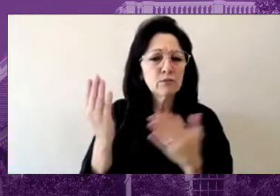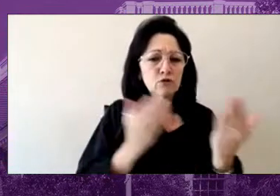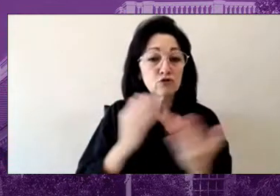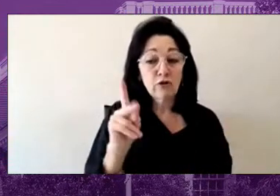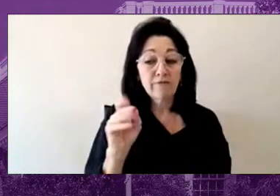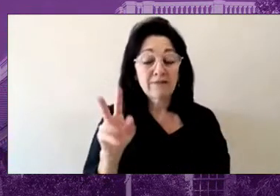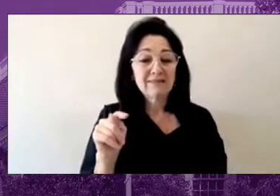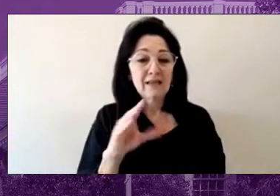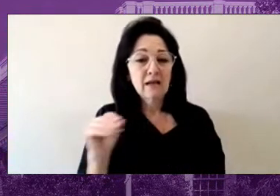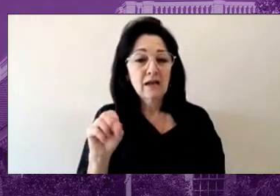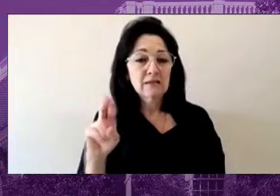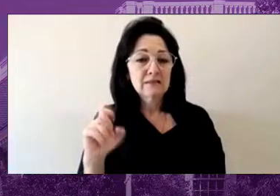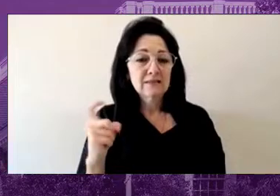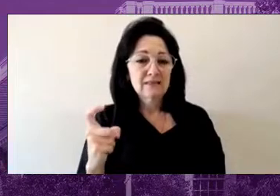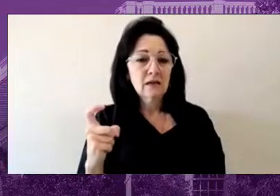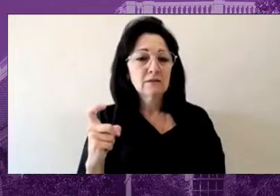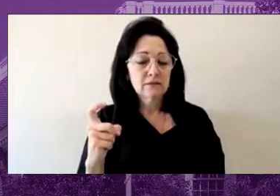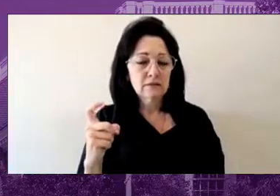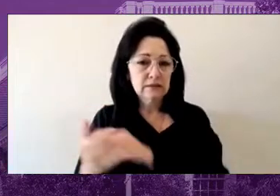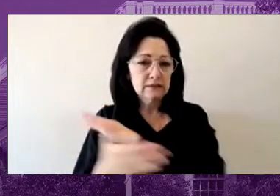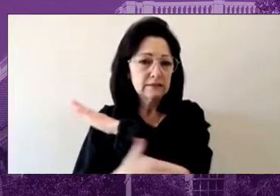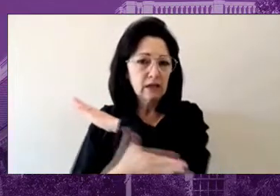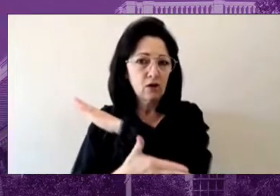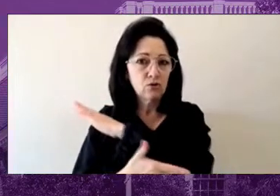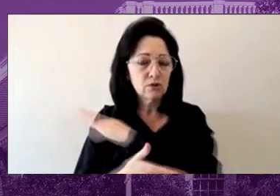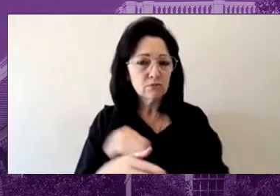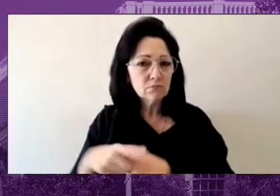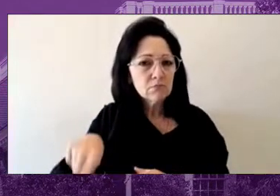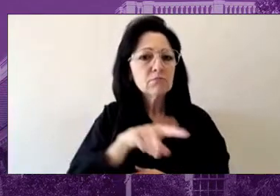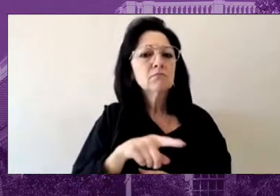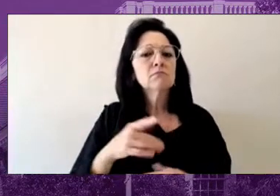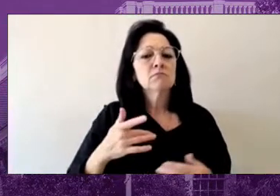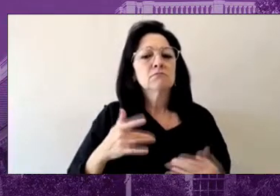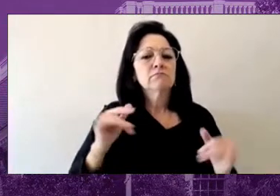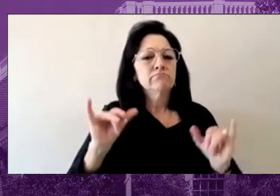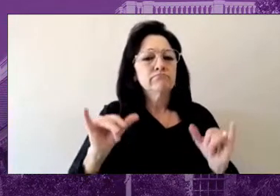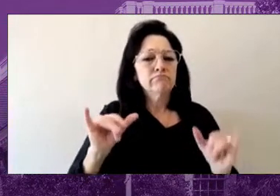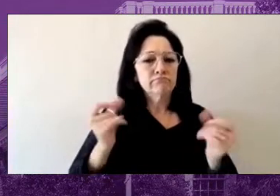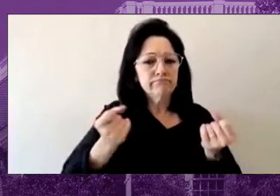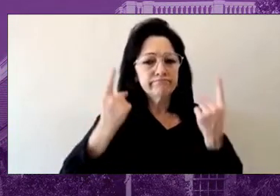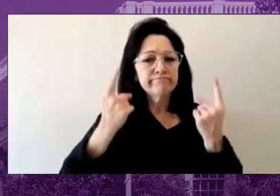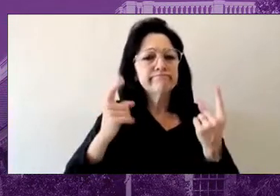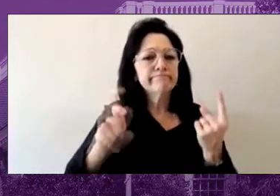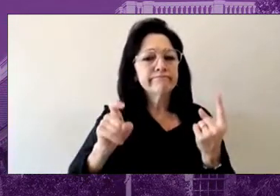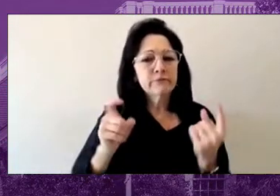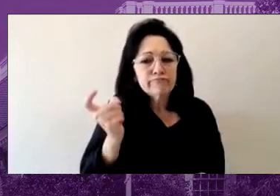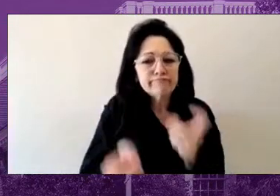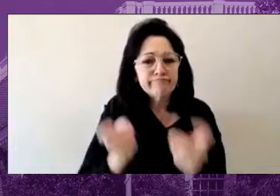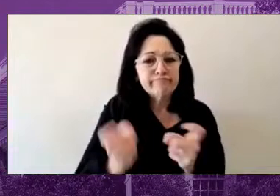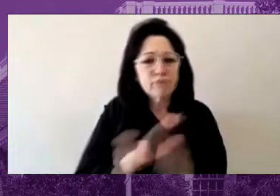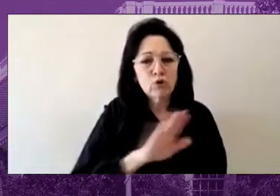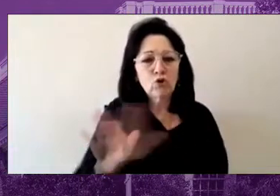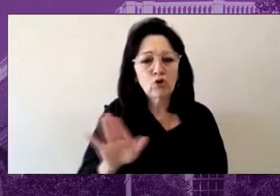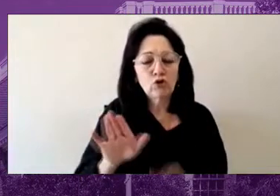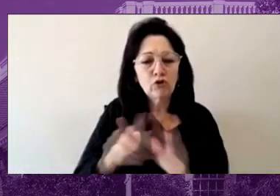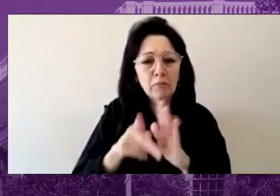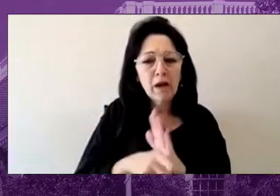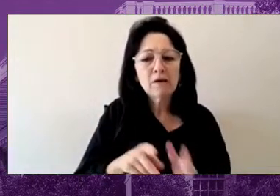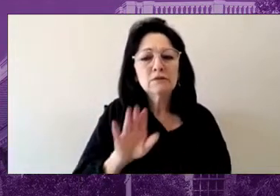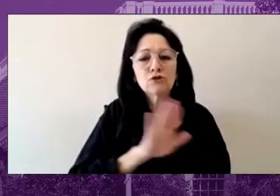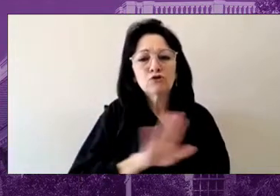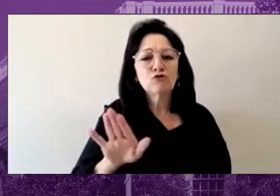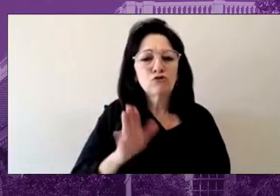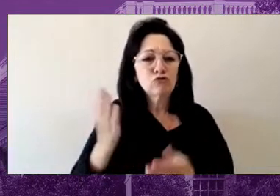counties, had to quickly adapt to ensure the emergency shelters remained open, adjusting to social distancing